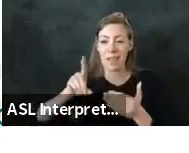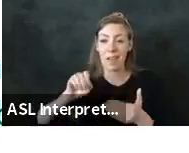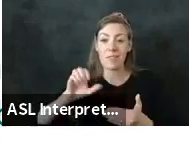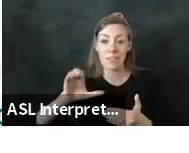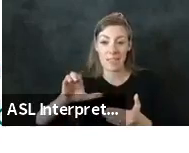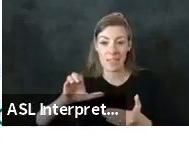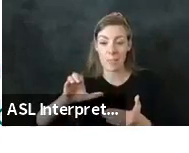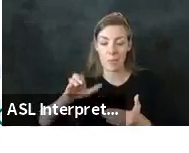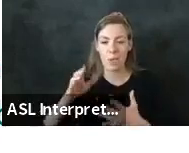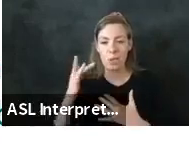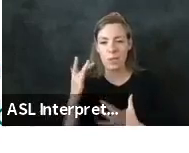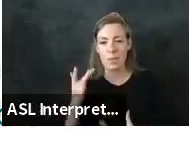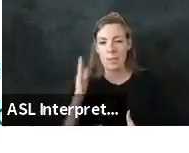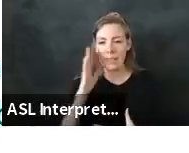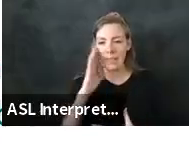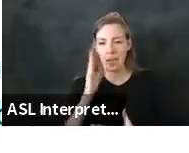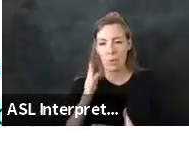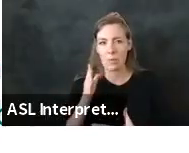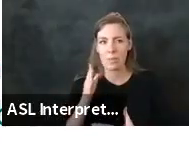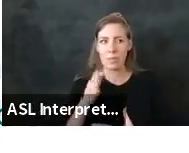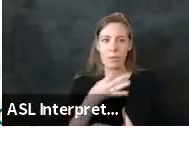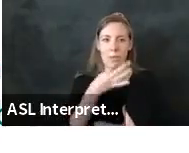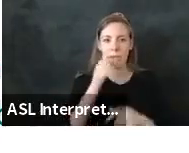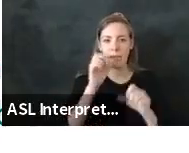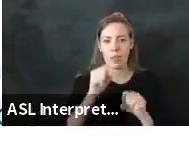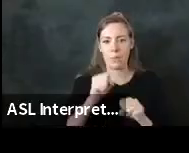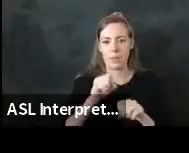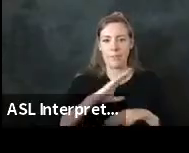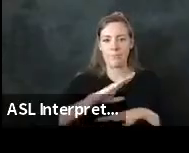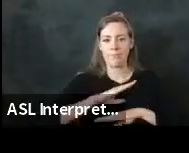would likely be the earliest that we could meet this criteria.